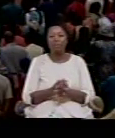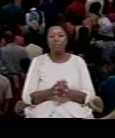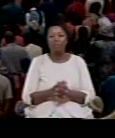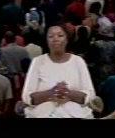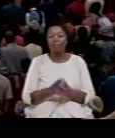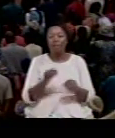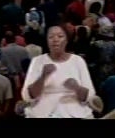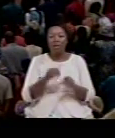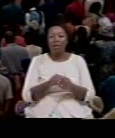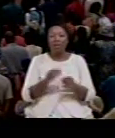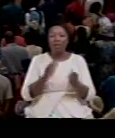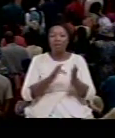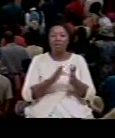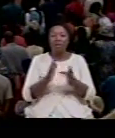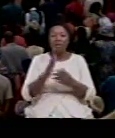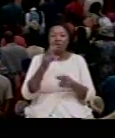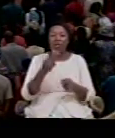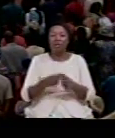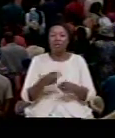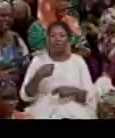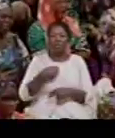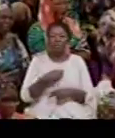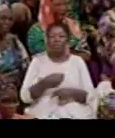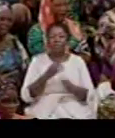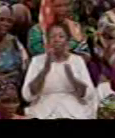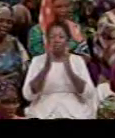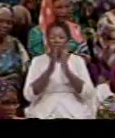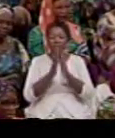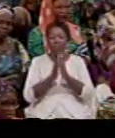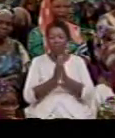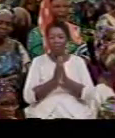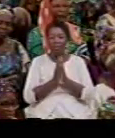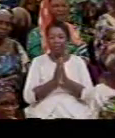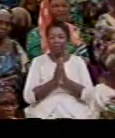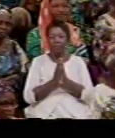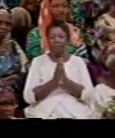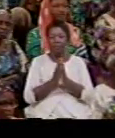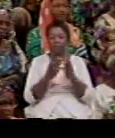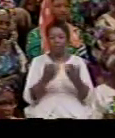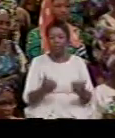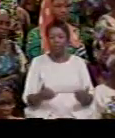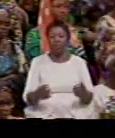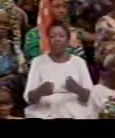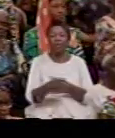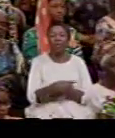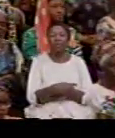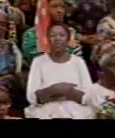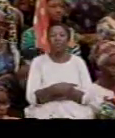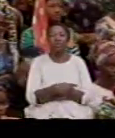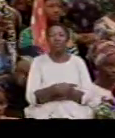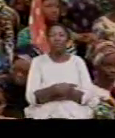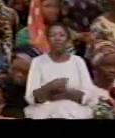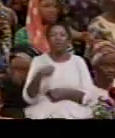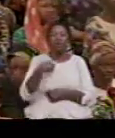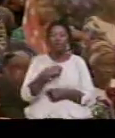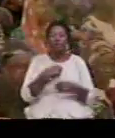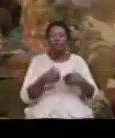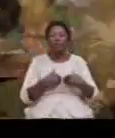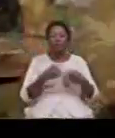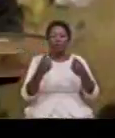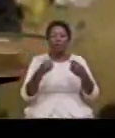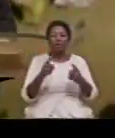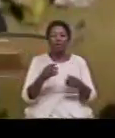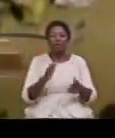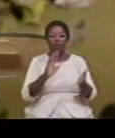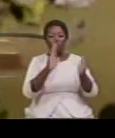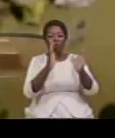In Jesus' name we pray. Today, we have come before the Lord.